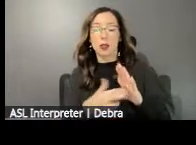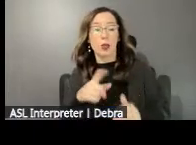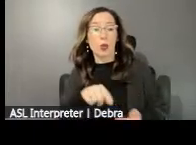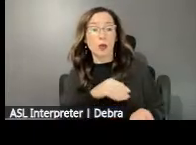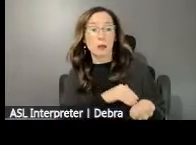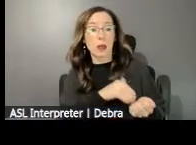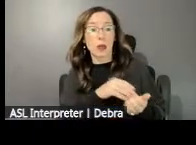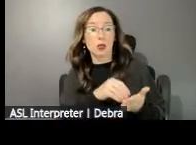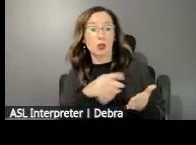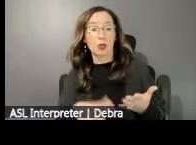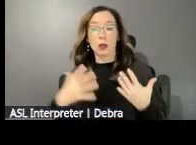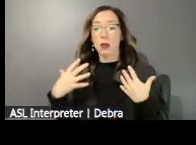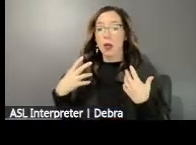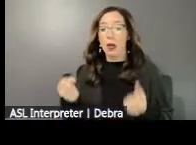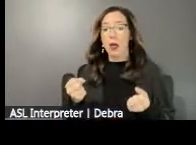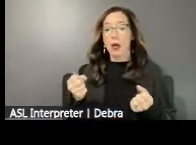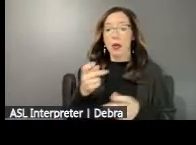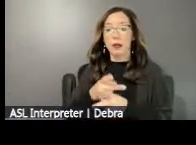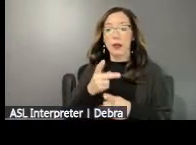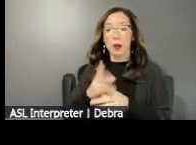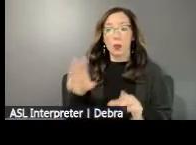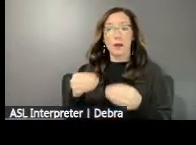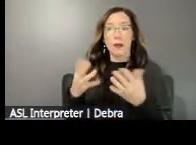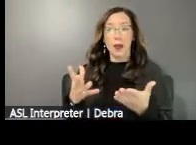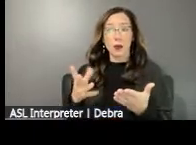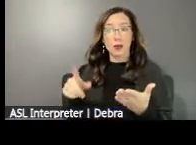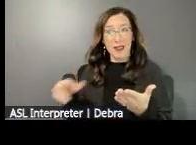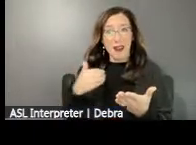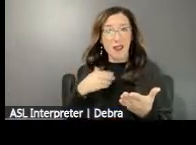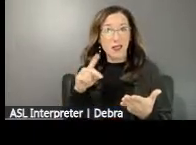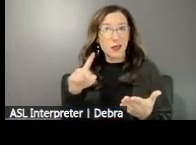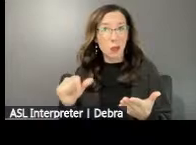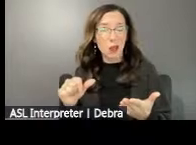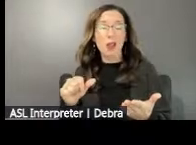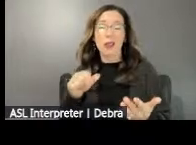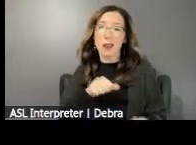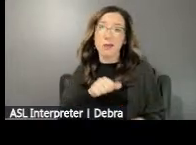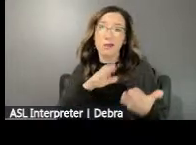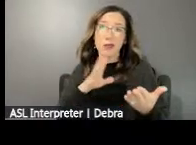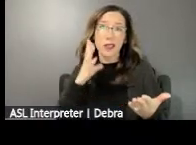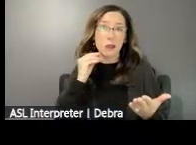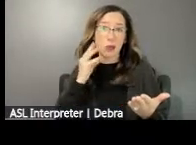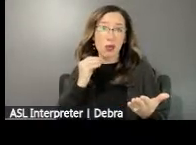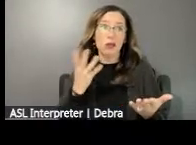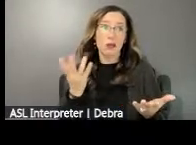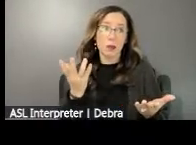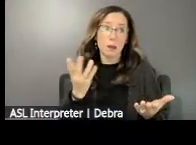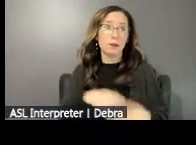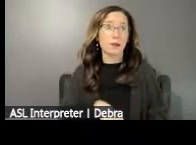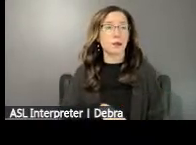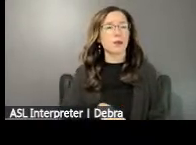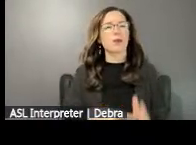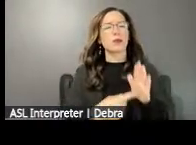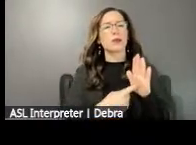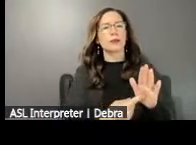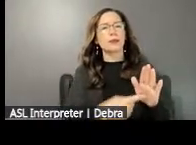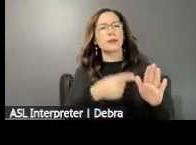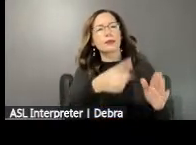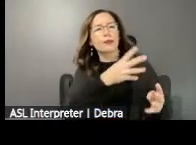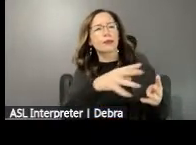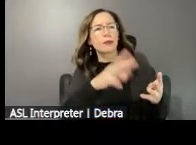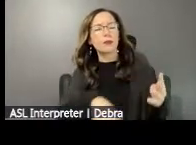healthcare providers with disabilities face. On this slide is a bar graph indicating that in 2016,